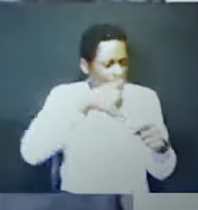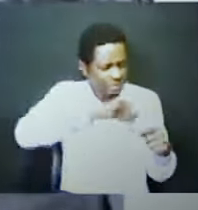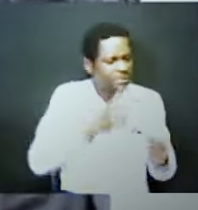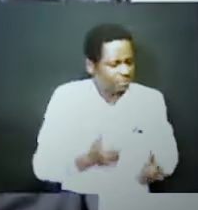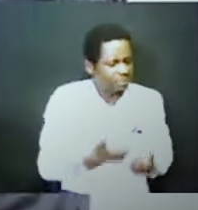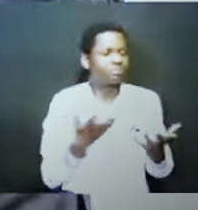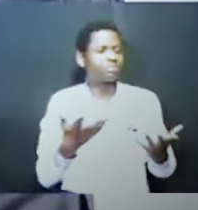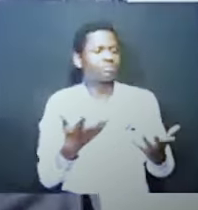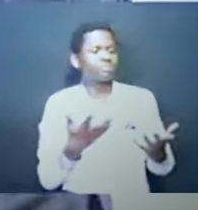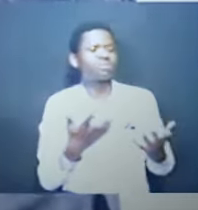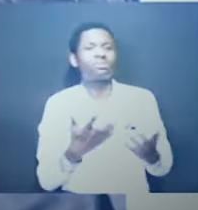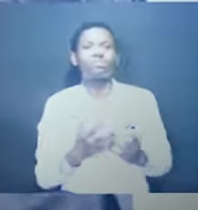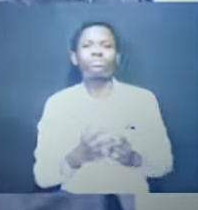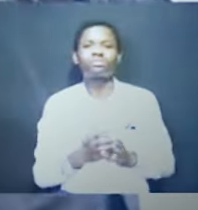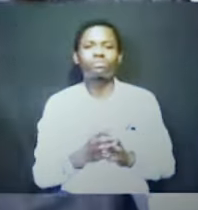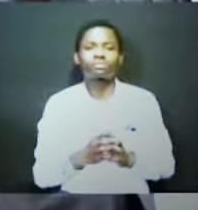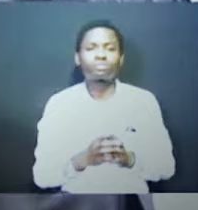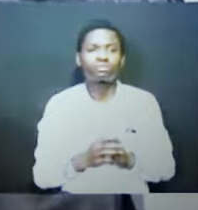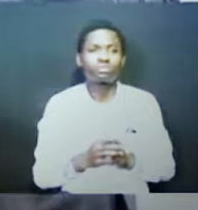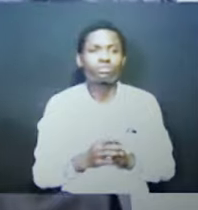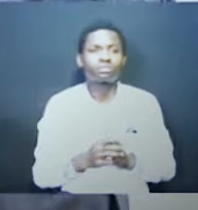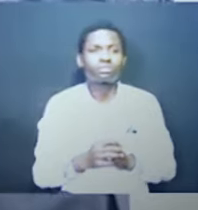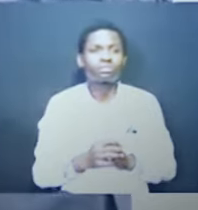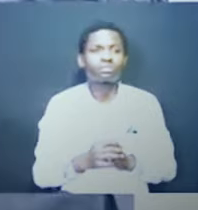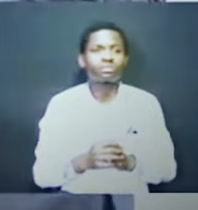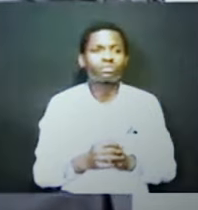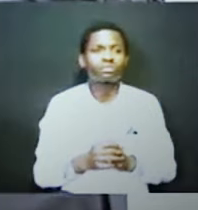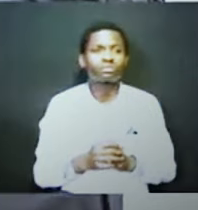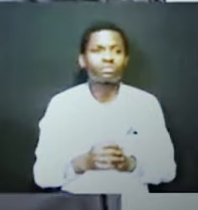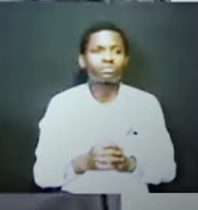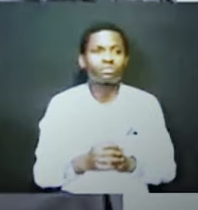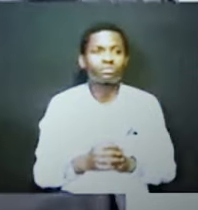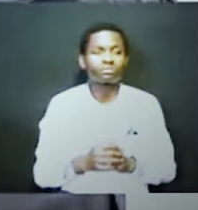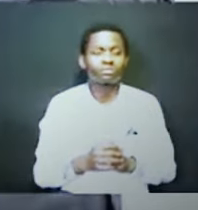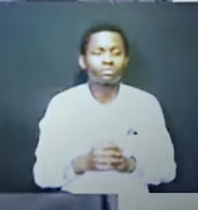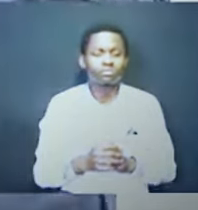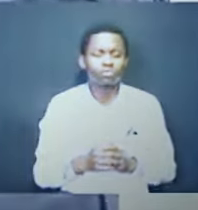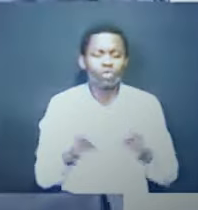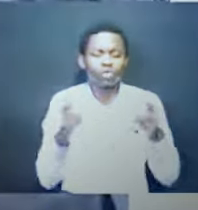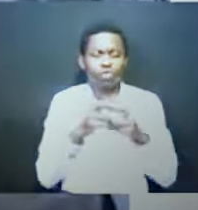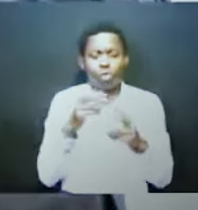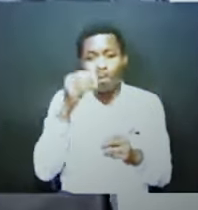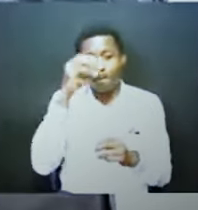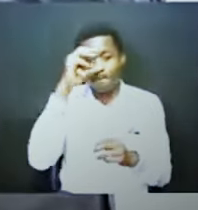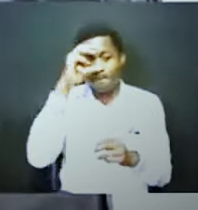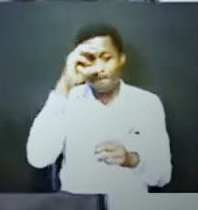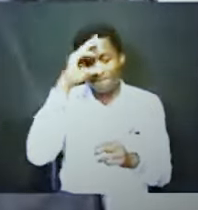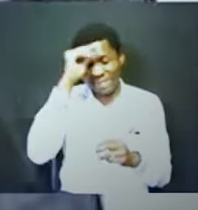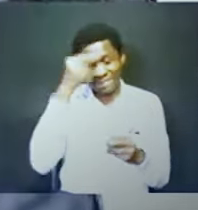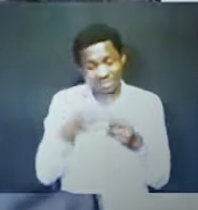Jehonadab has bound his descendants to a nomadic